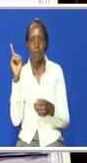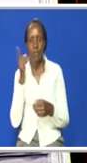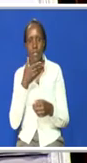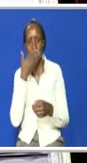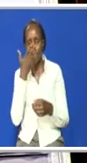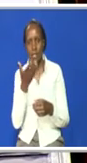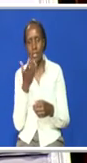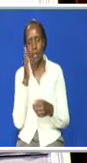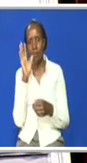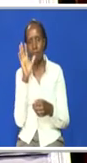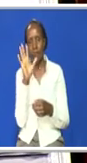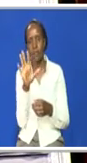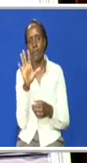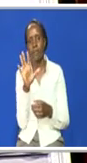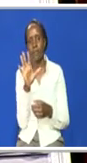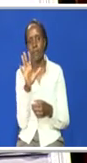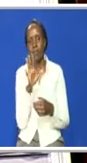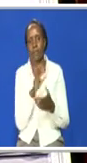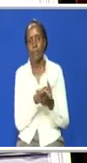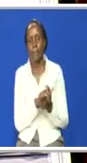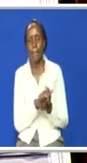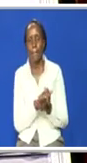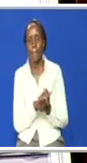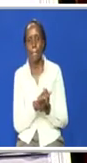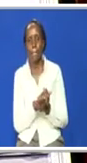is five.